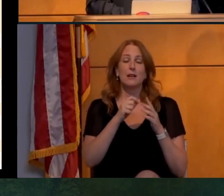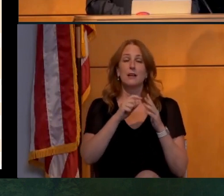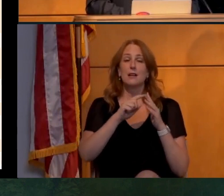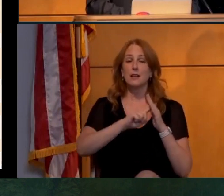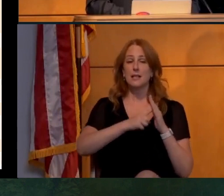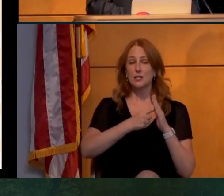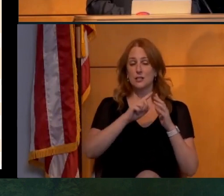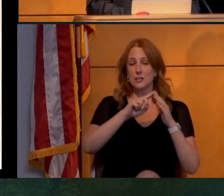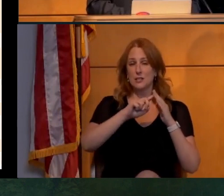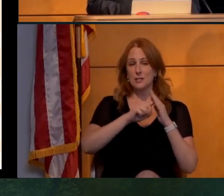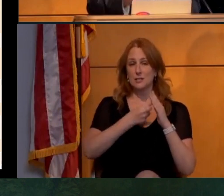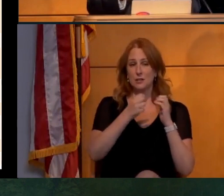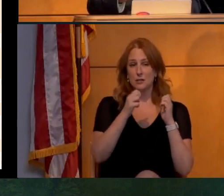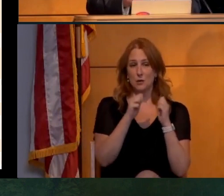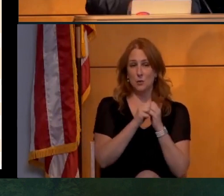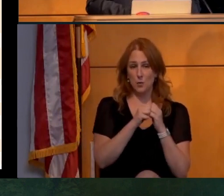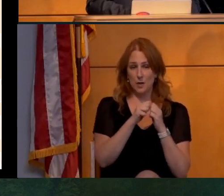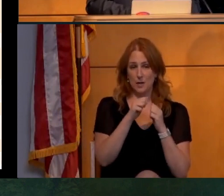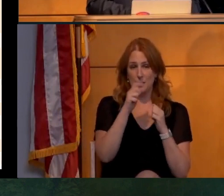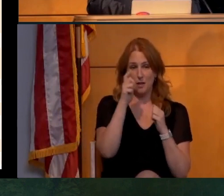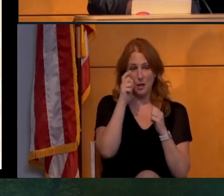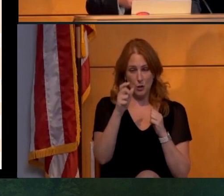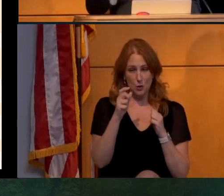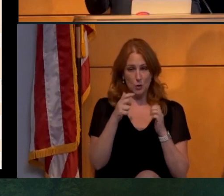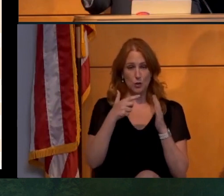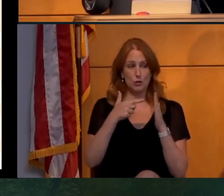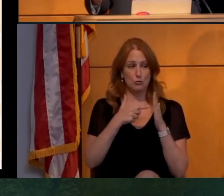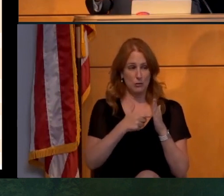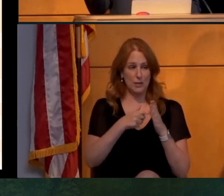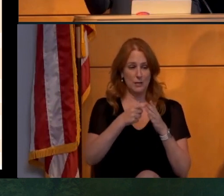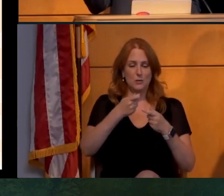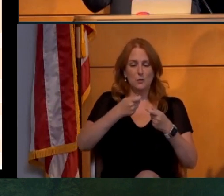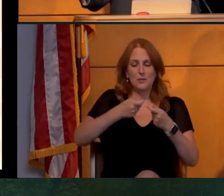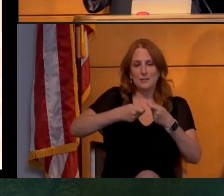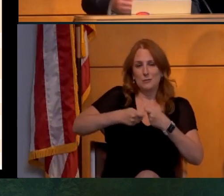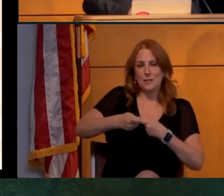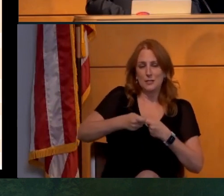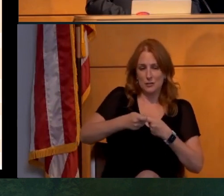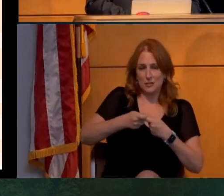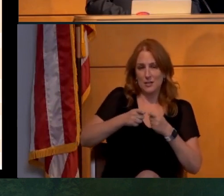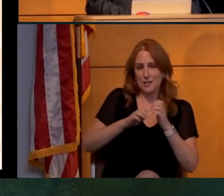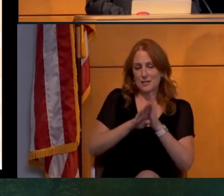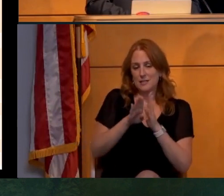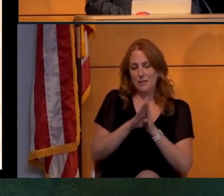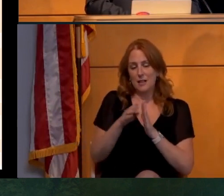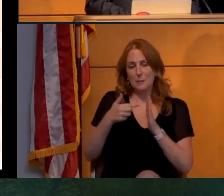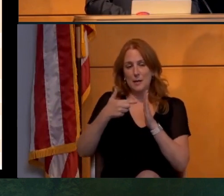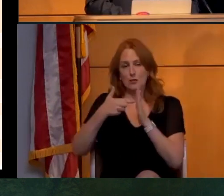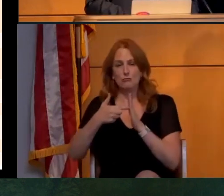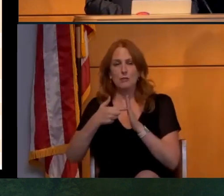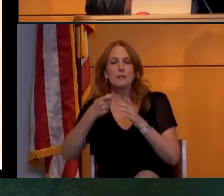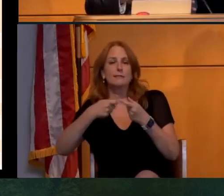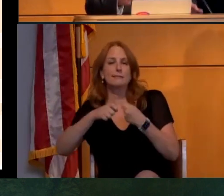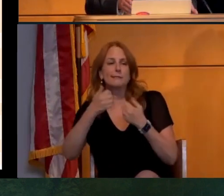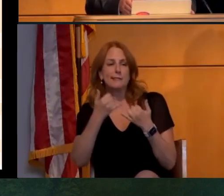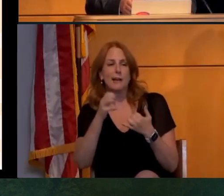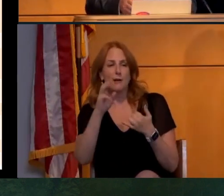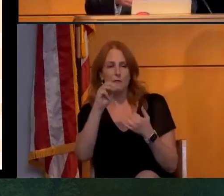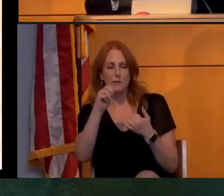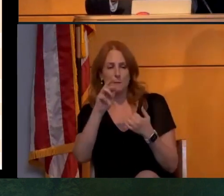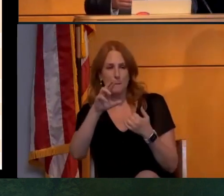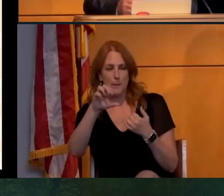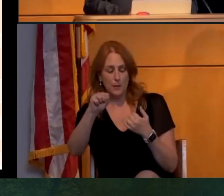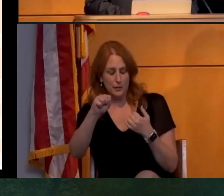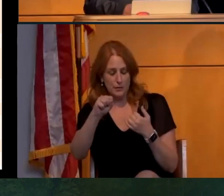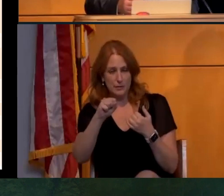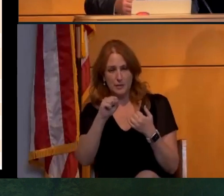a Crooks lunar drill. Funding got cut, so we switched gears and we started developing drills for Mars. So it was